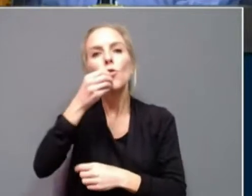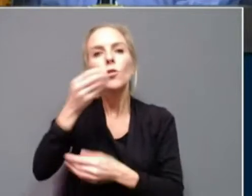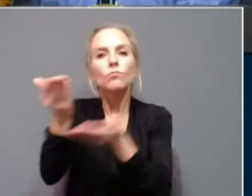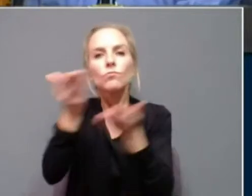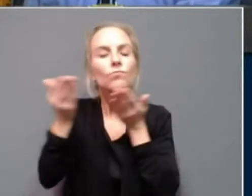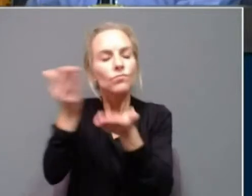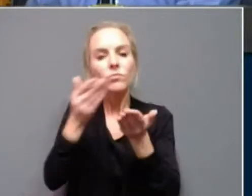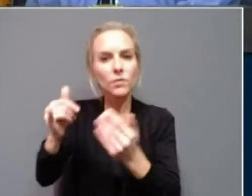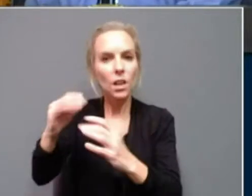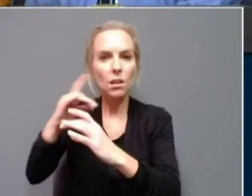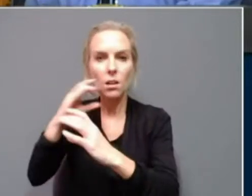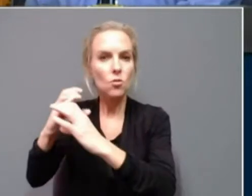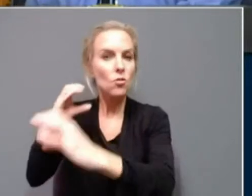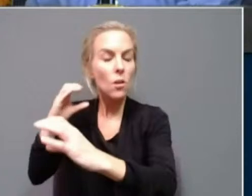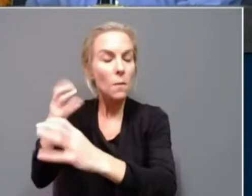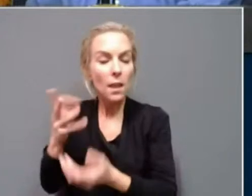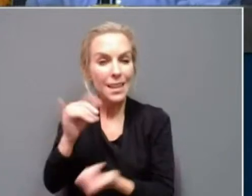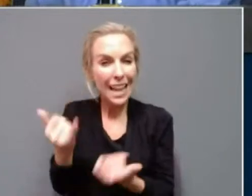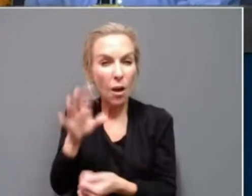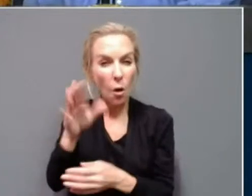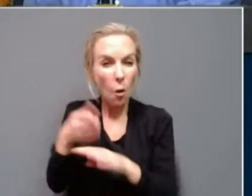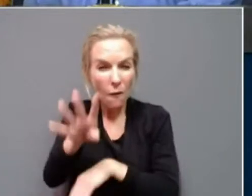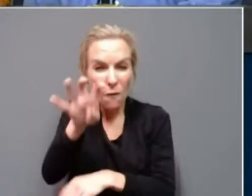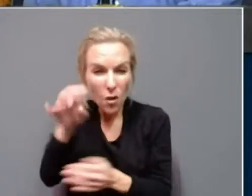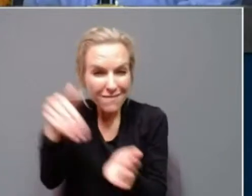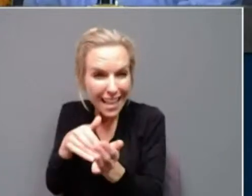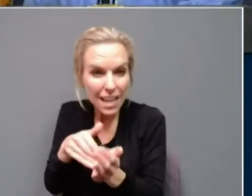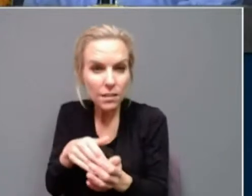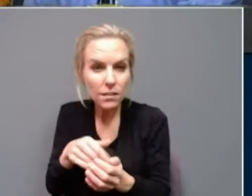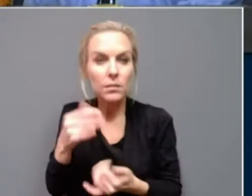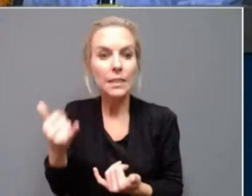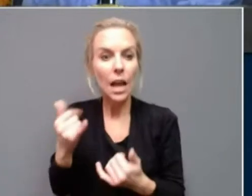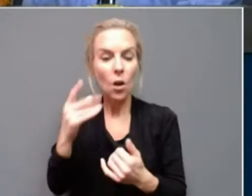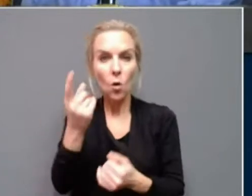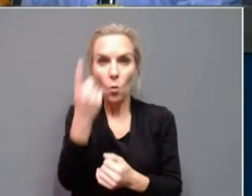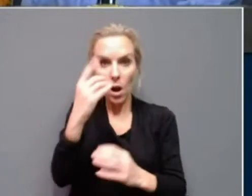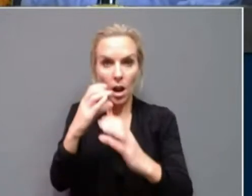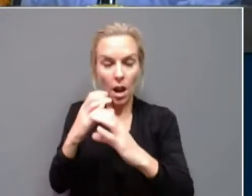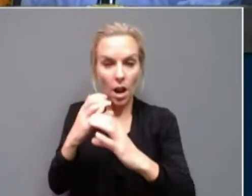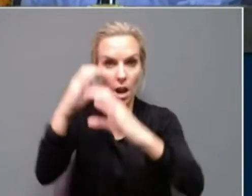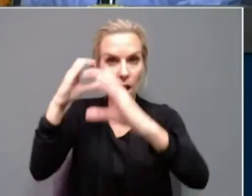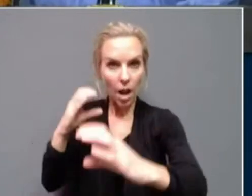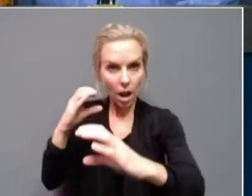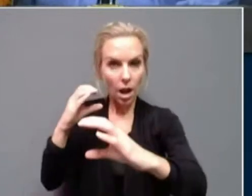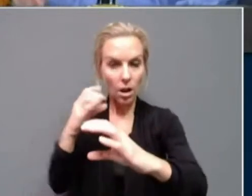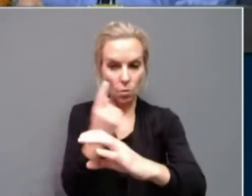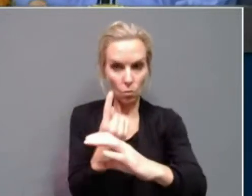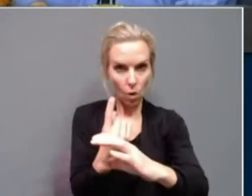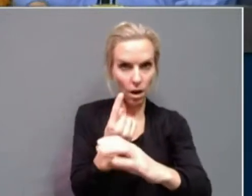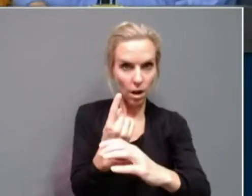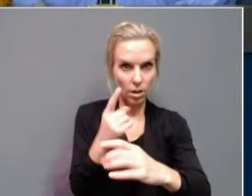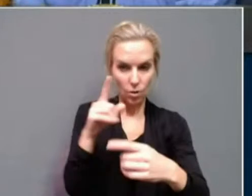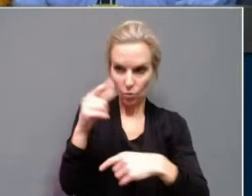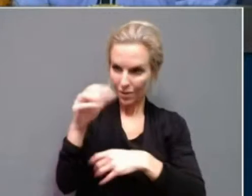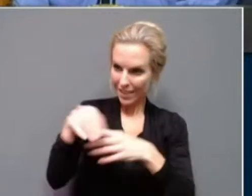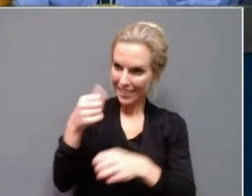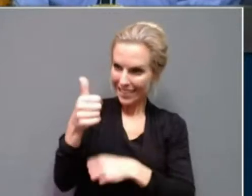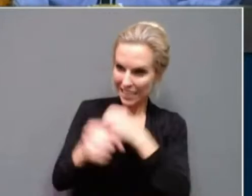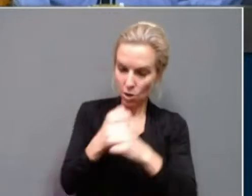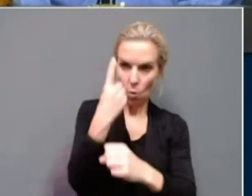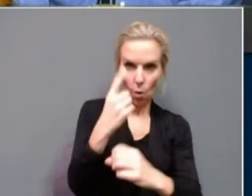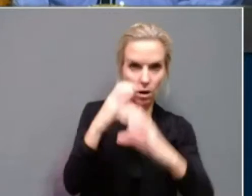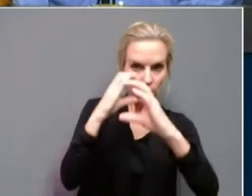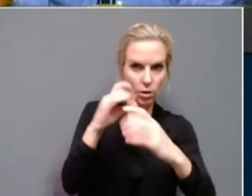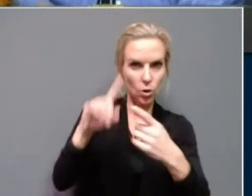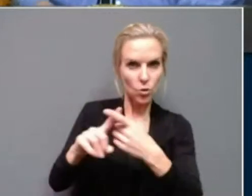400,000 trucks. One double-wide trailer to 400,000 trucks in 10 years is pretty impressive. They operate